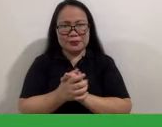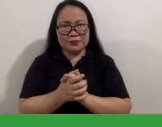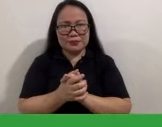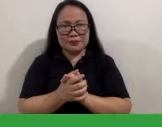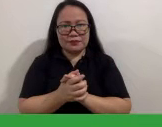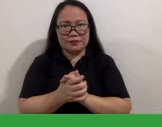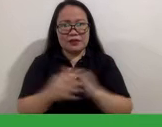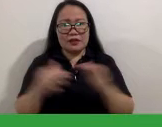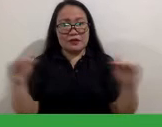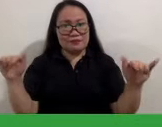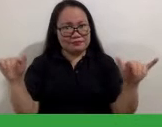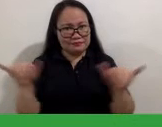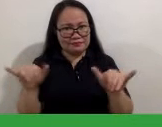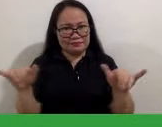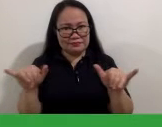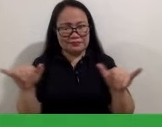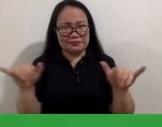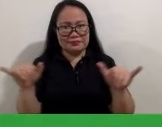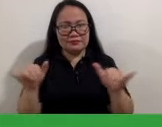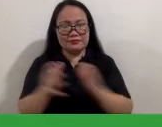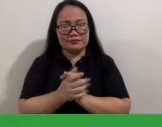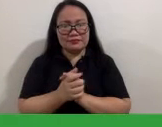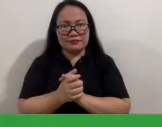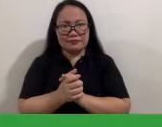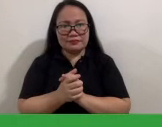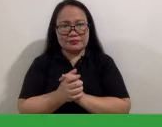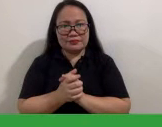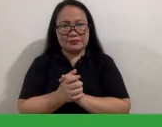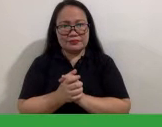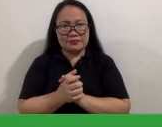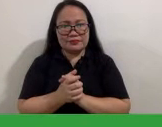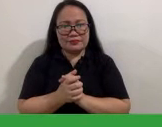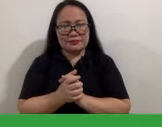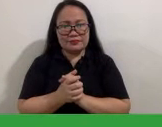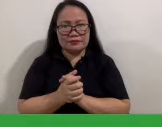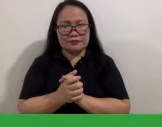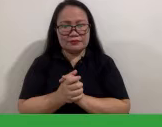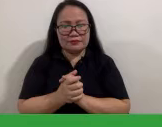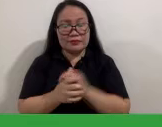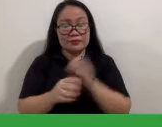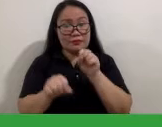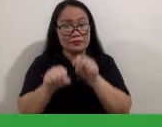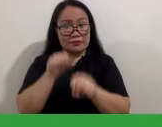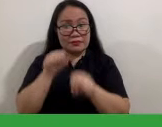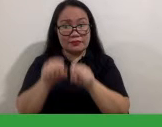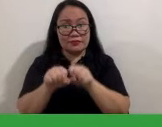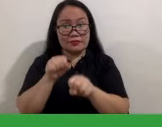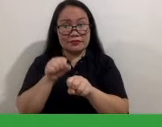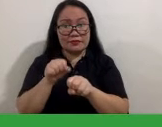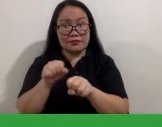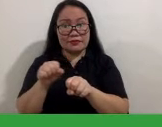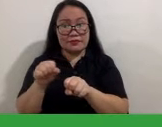also 24. So, they are still equal. So, therefore,